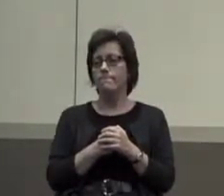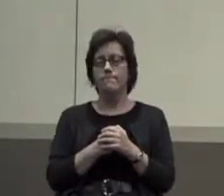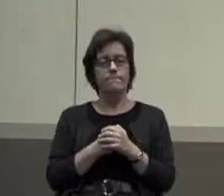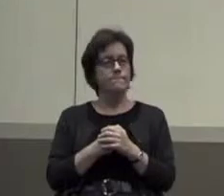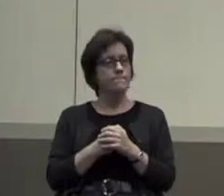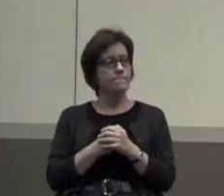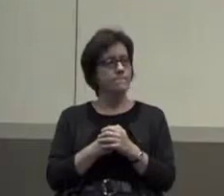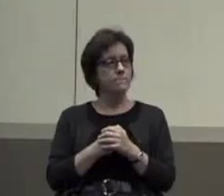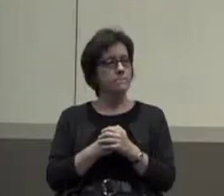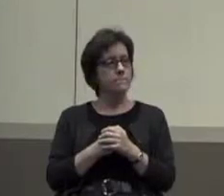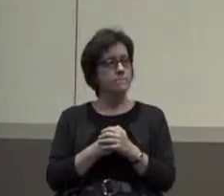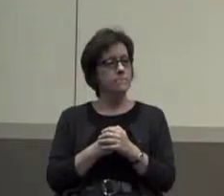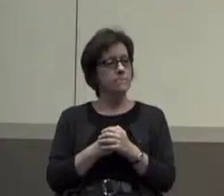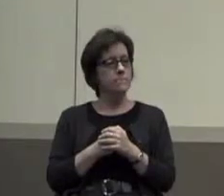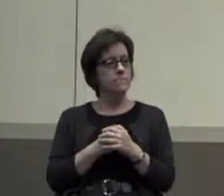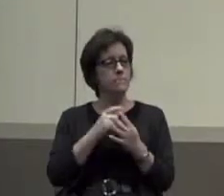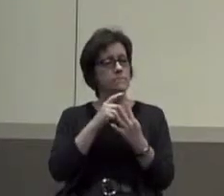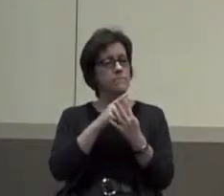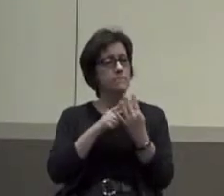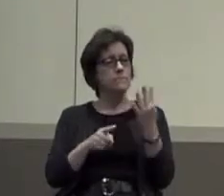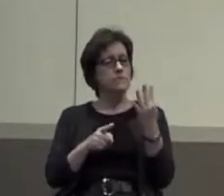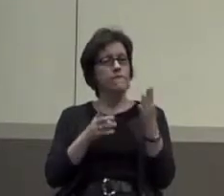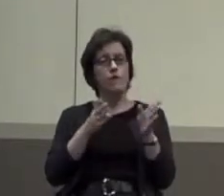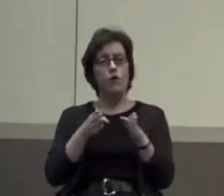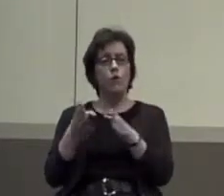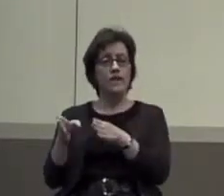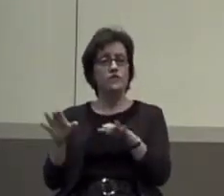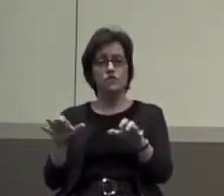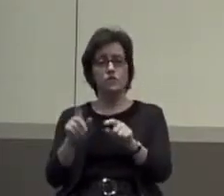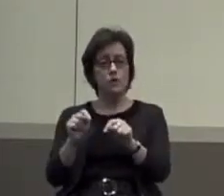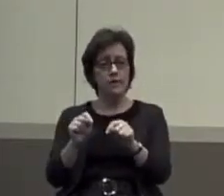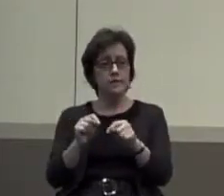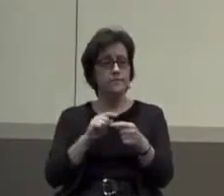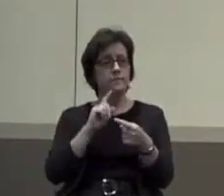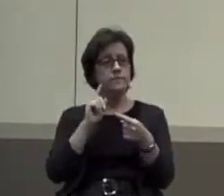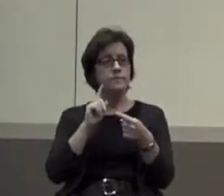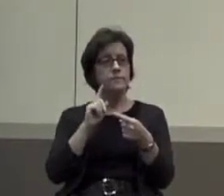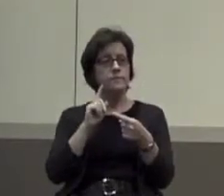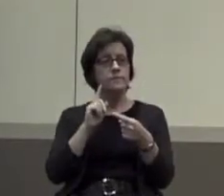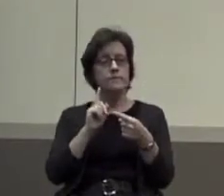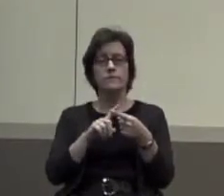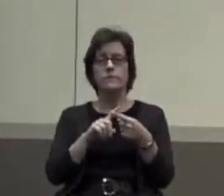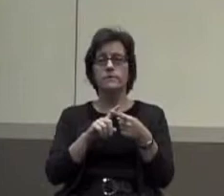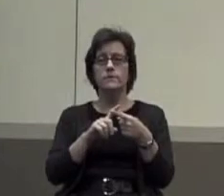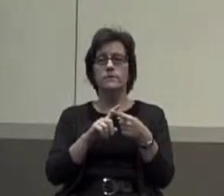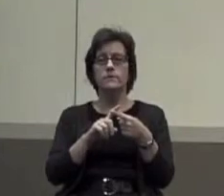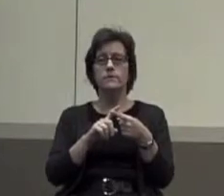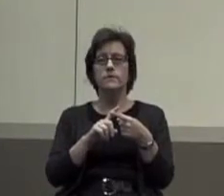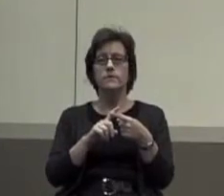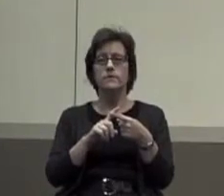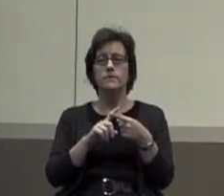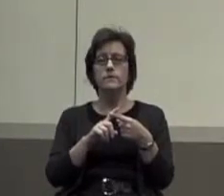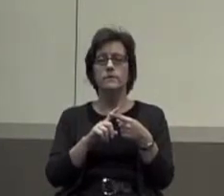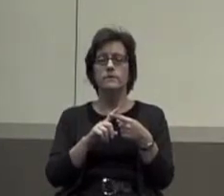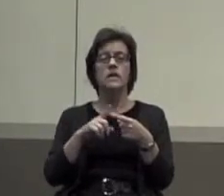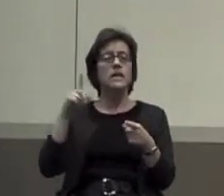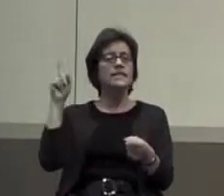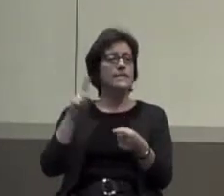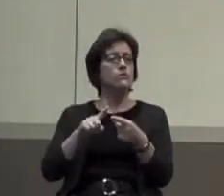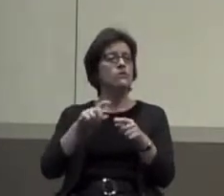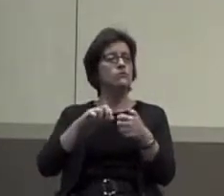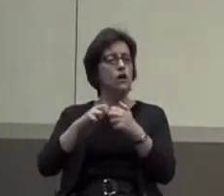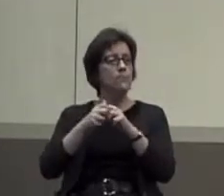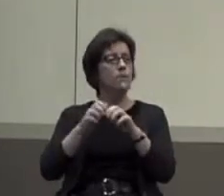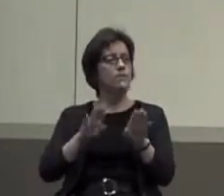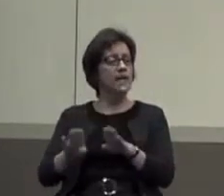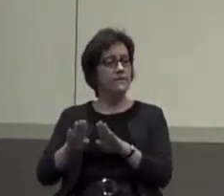Four ways to do this. Use a specific, we're talking now about decreasing problem behavior. So you can use a